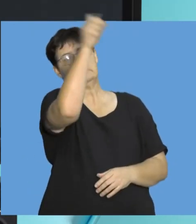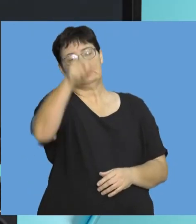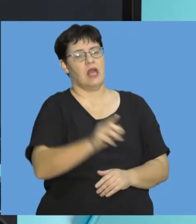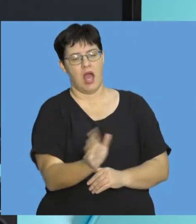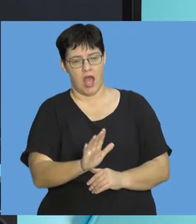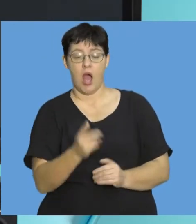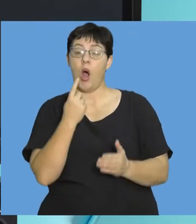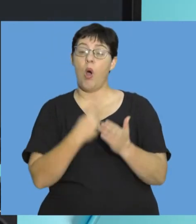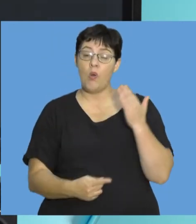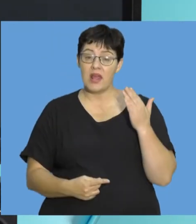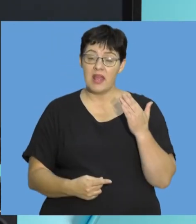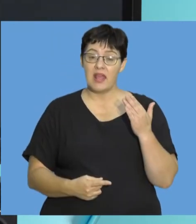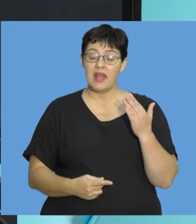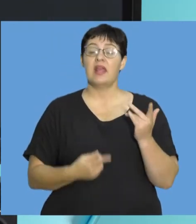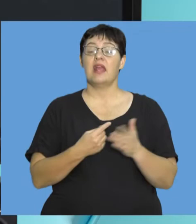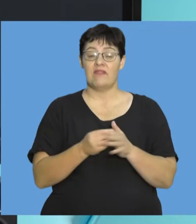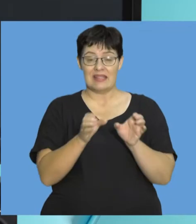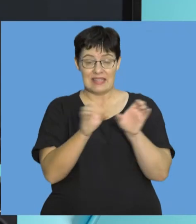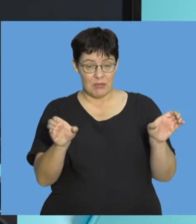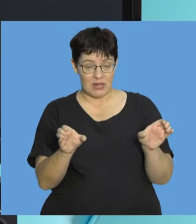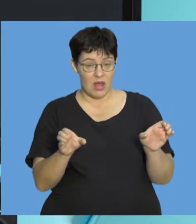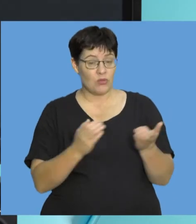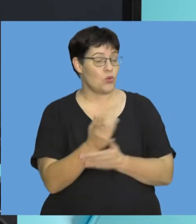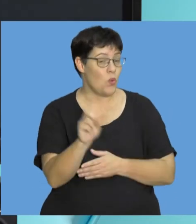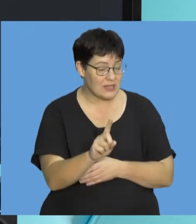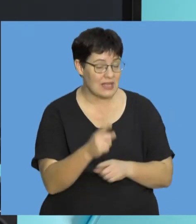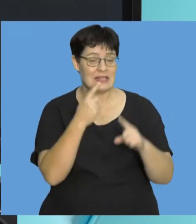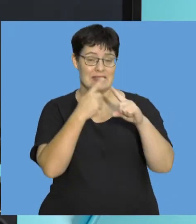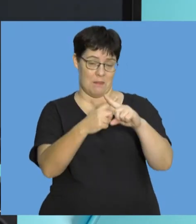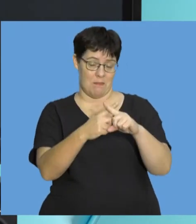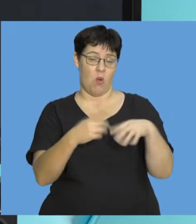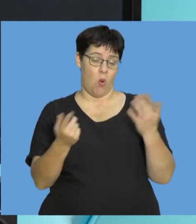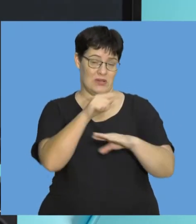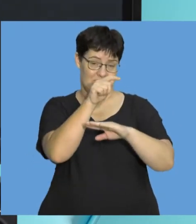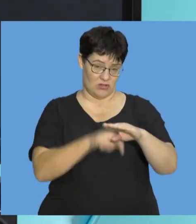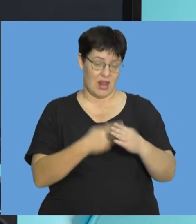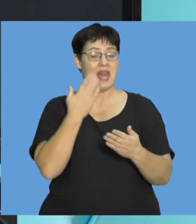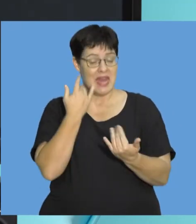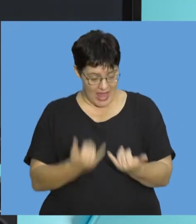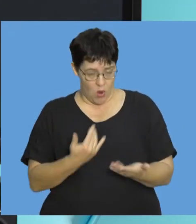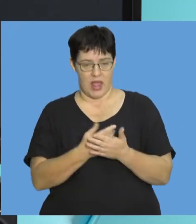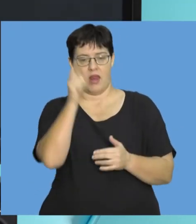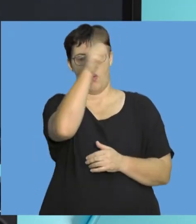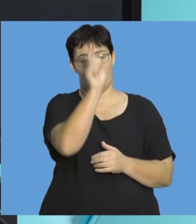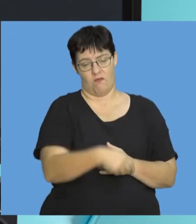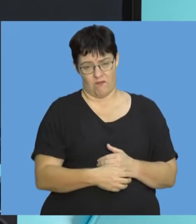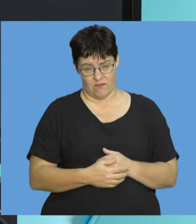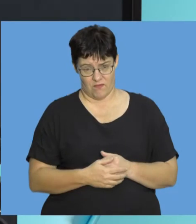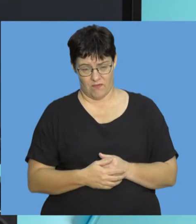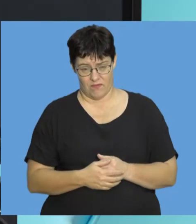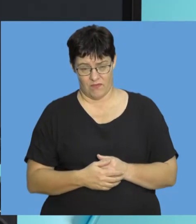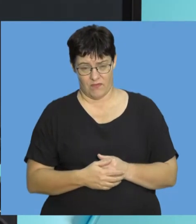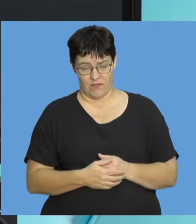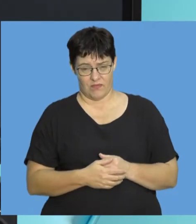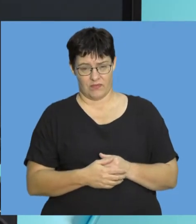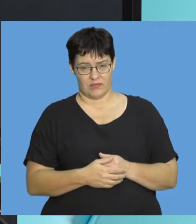can only cancel if the terms are separated by a multiplication or a division in between them. That's only when